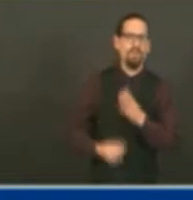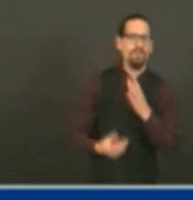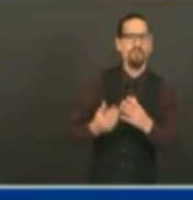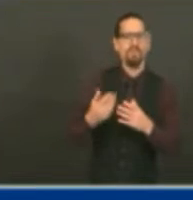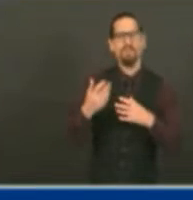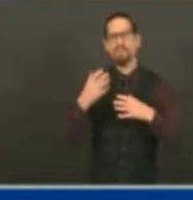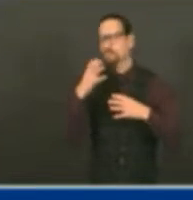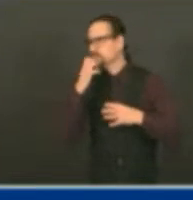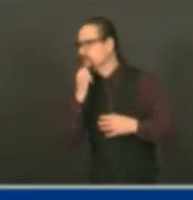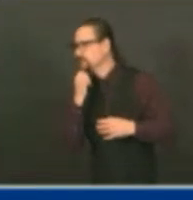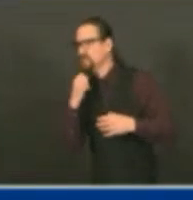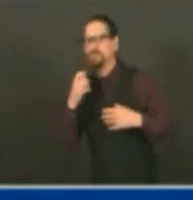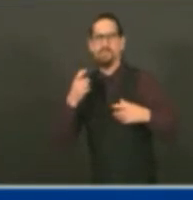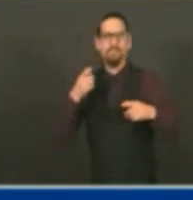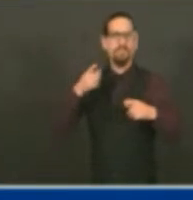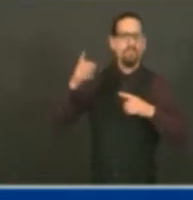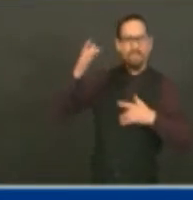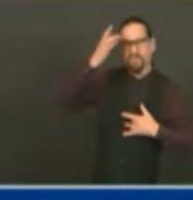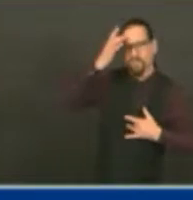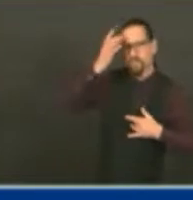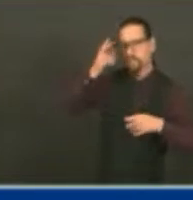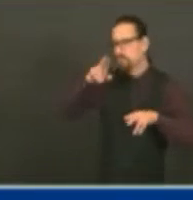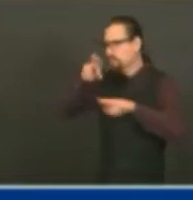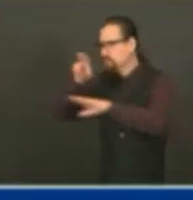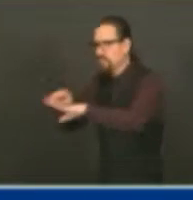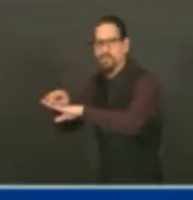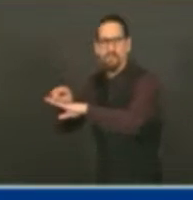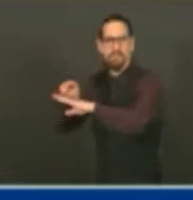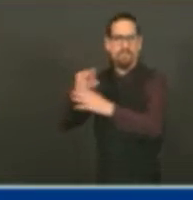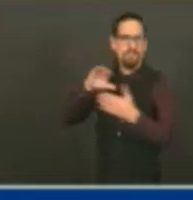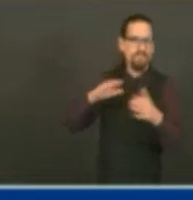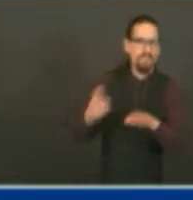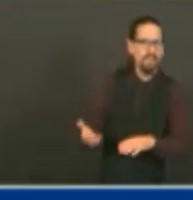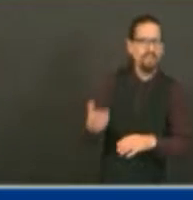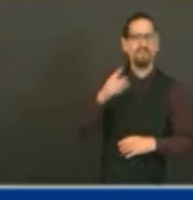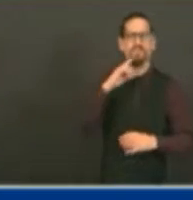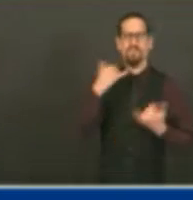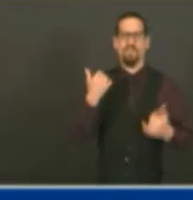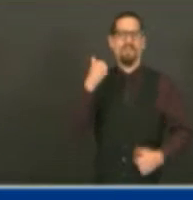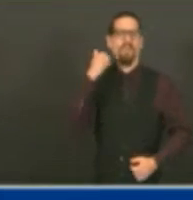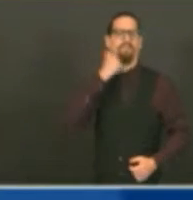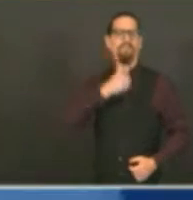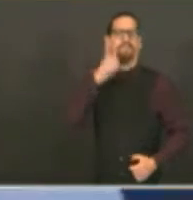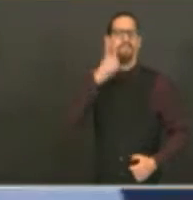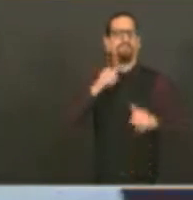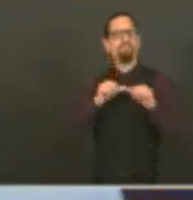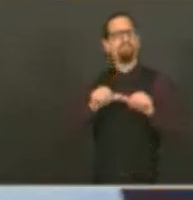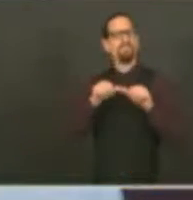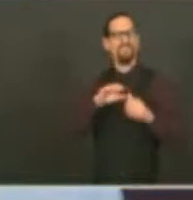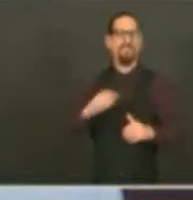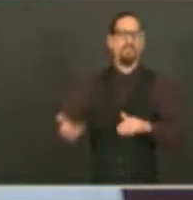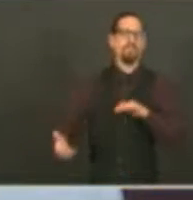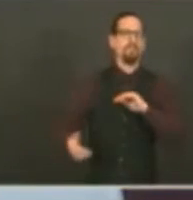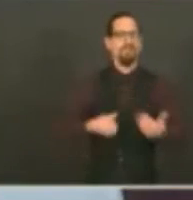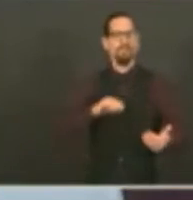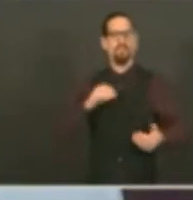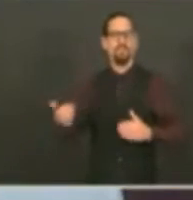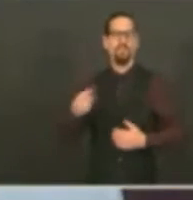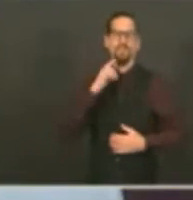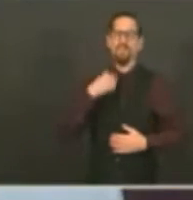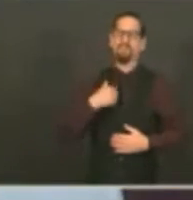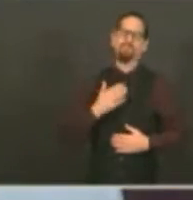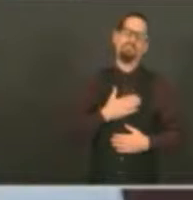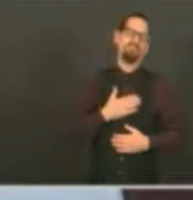We continue to lose Rhode Islanders every day, and my heart goes out to each and every one of you who are struggling to